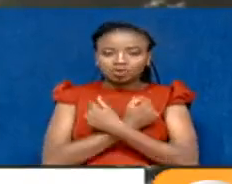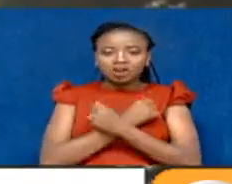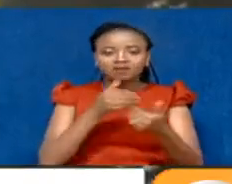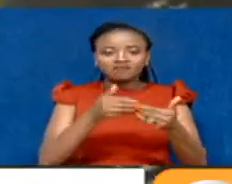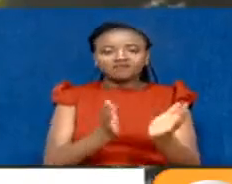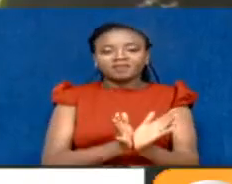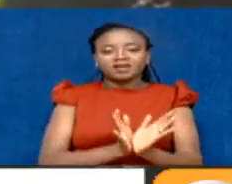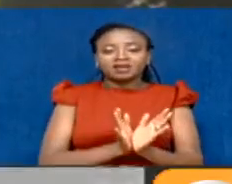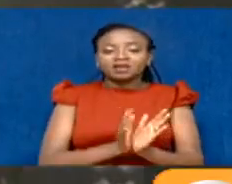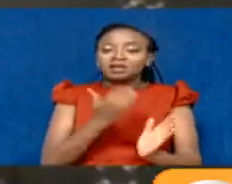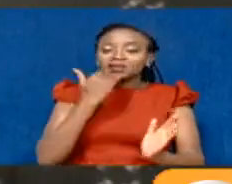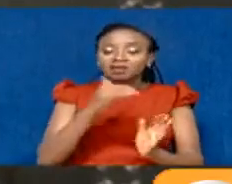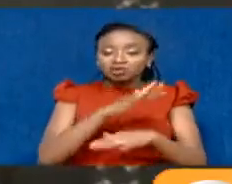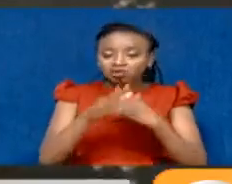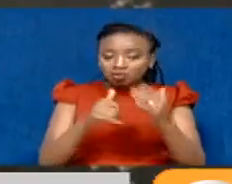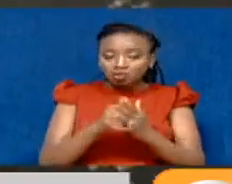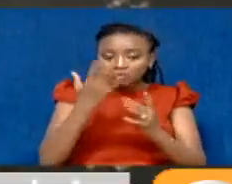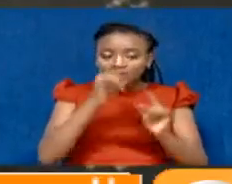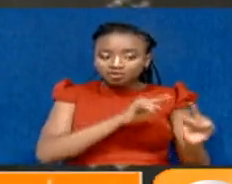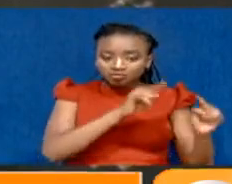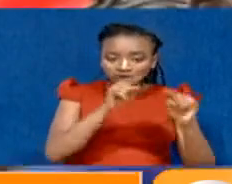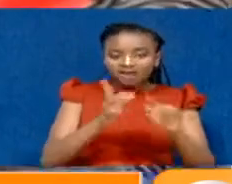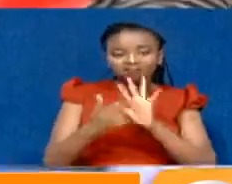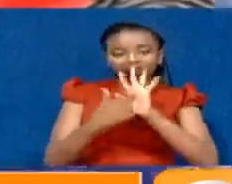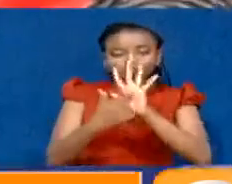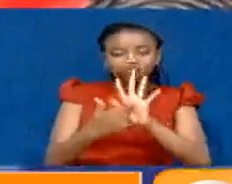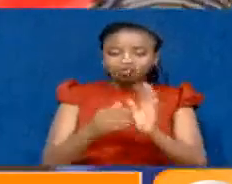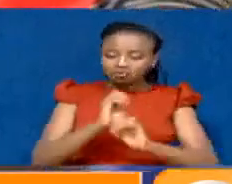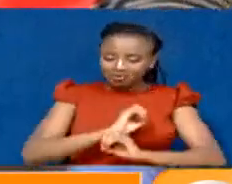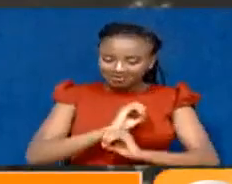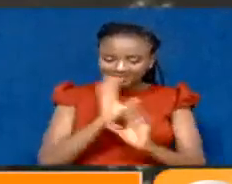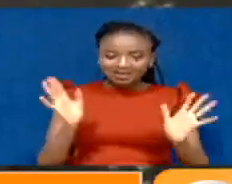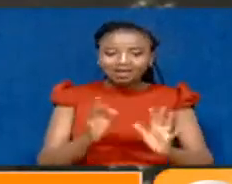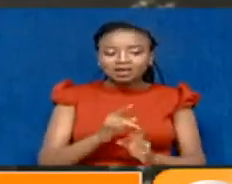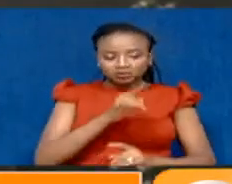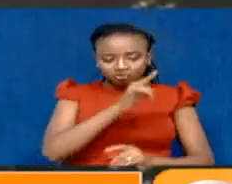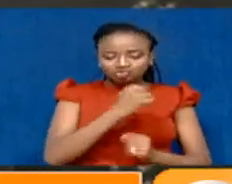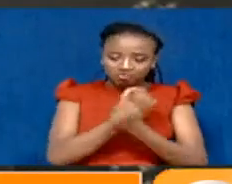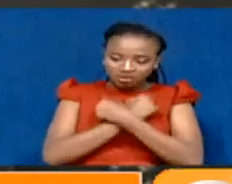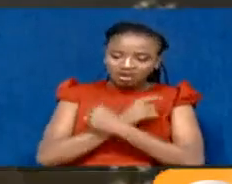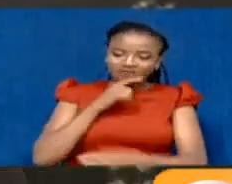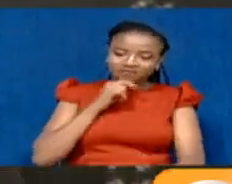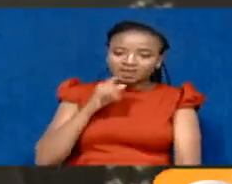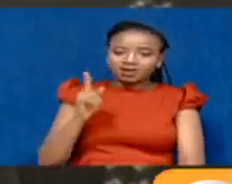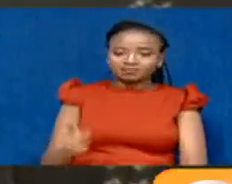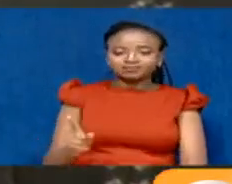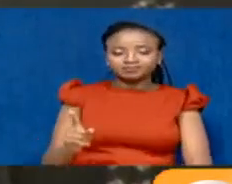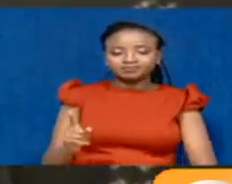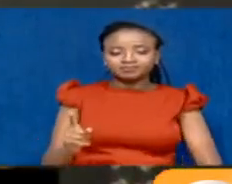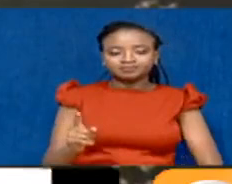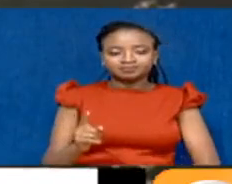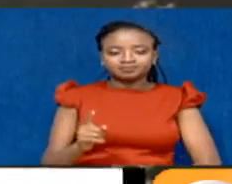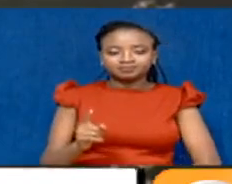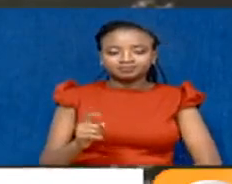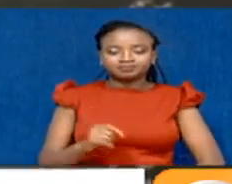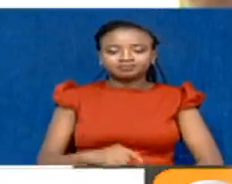all for gracing this occasion, because this proves the love that you had or you've been having for my